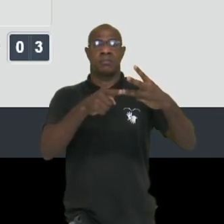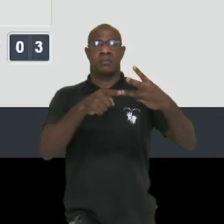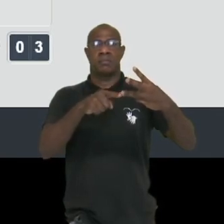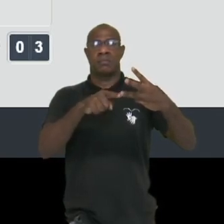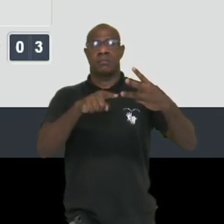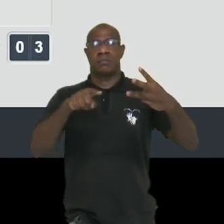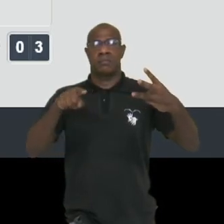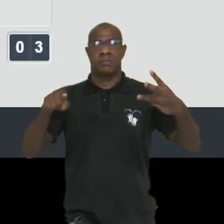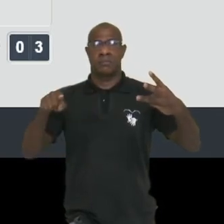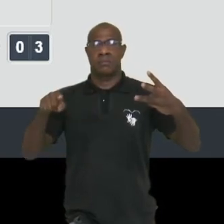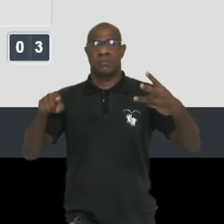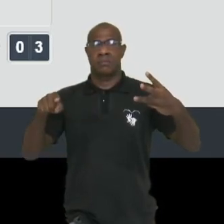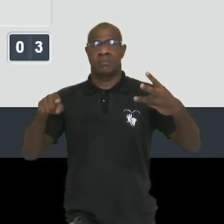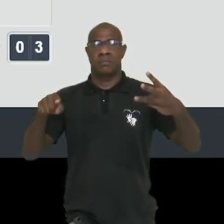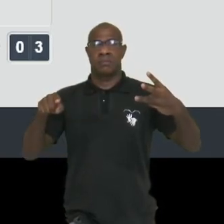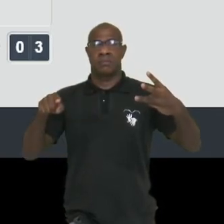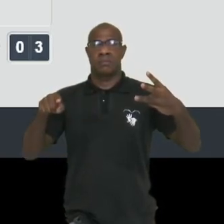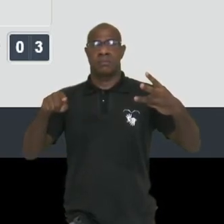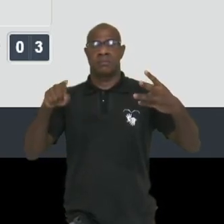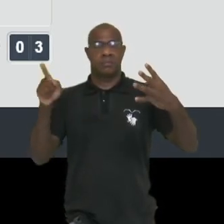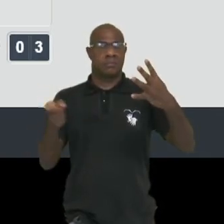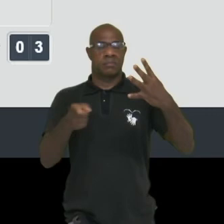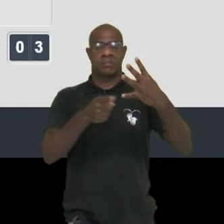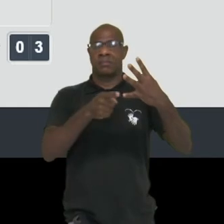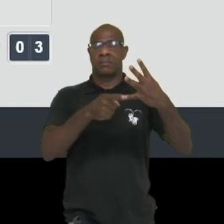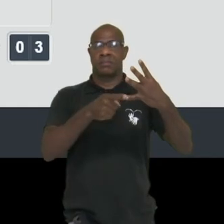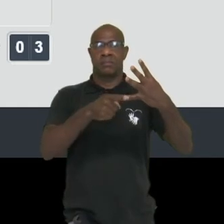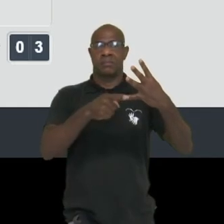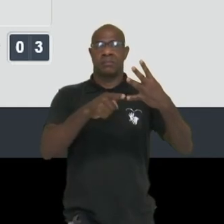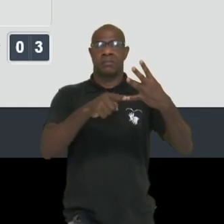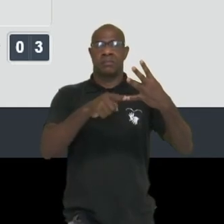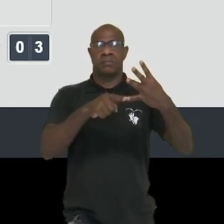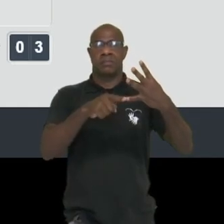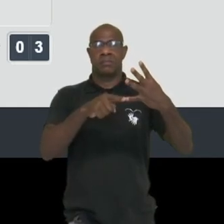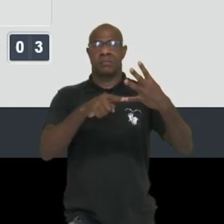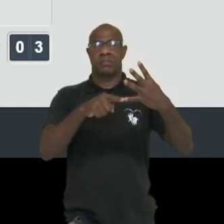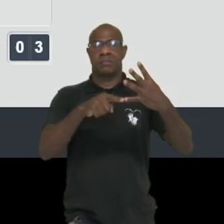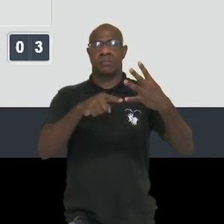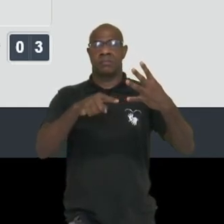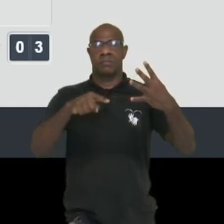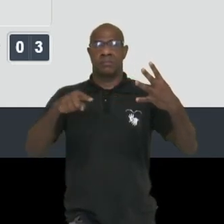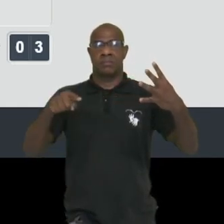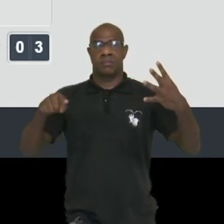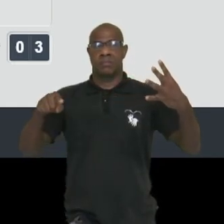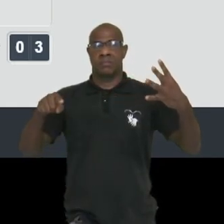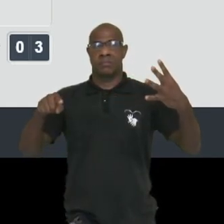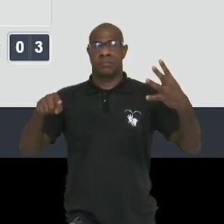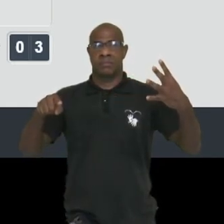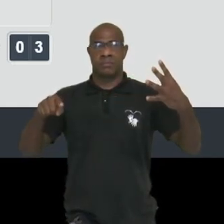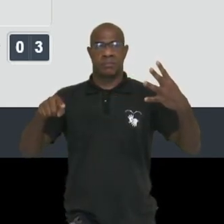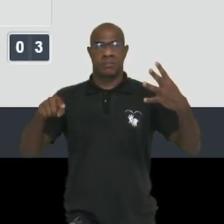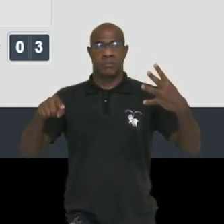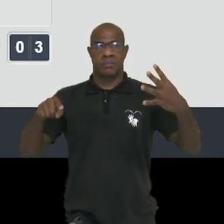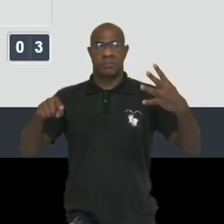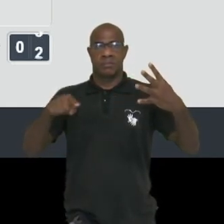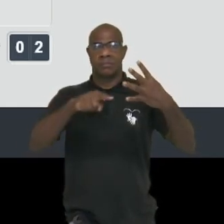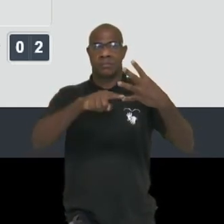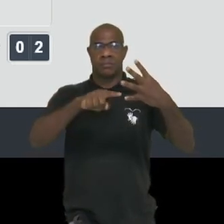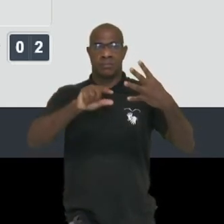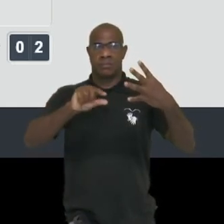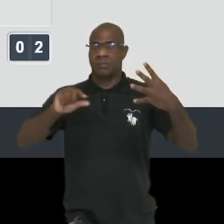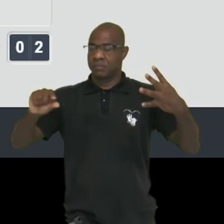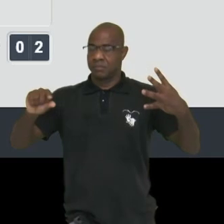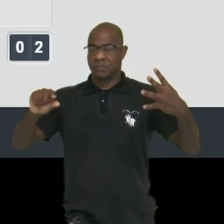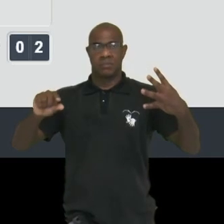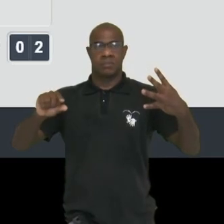running? What are you belong interested or like in? What are you